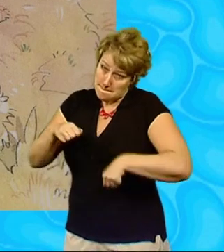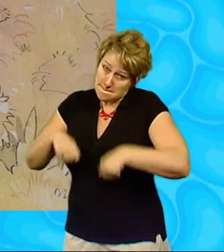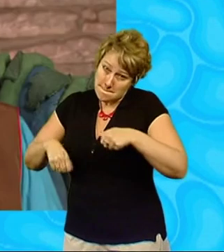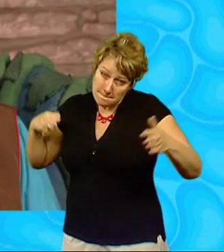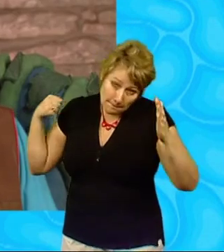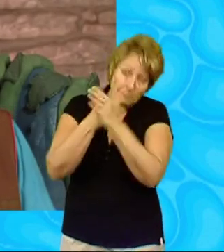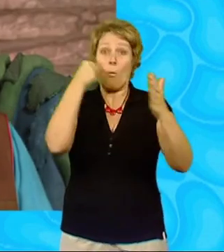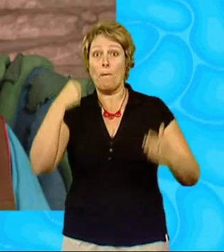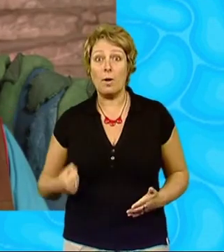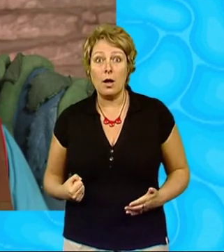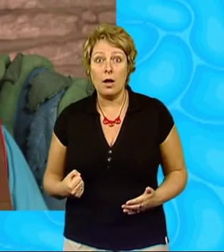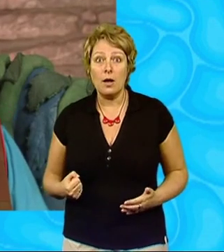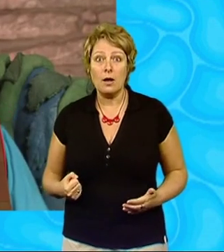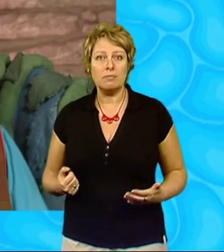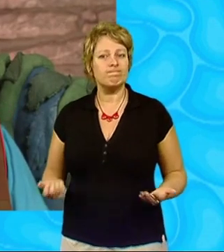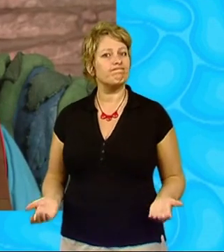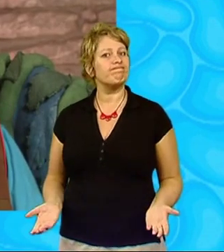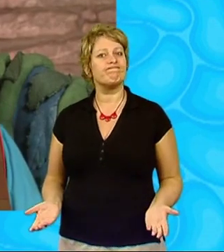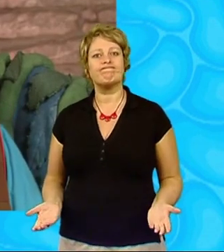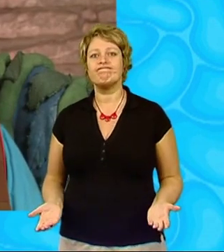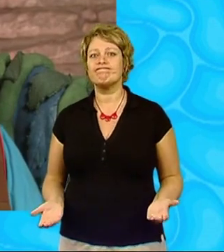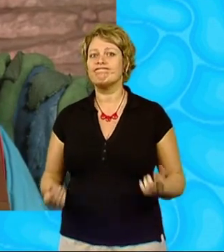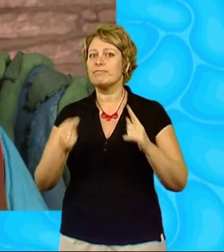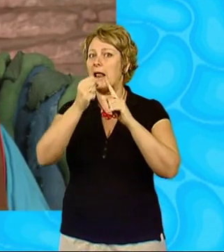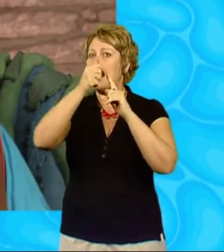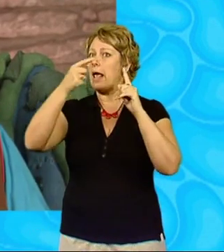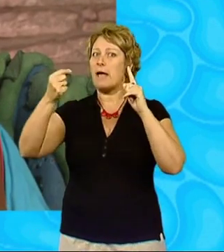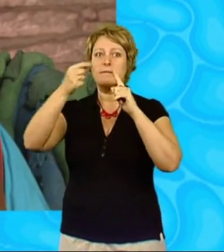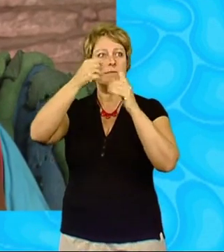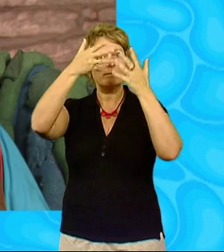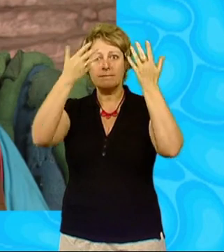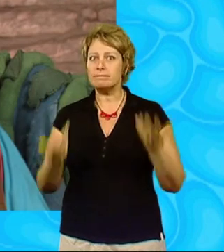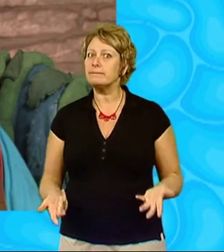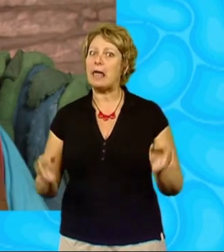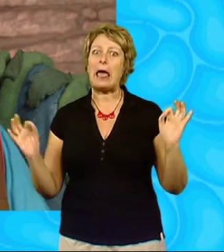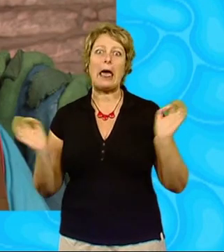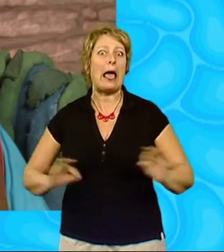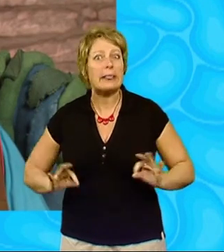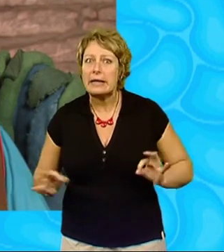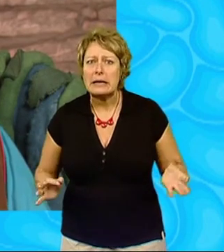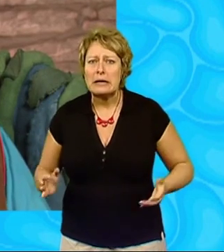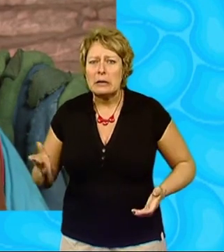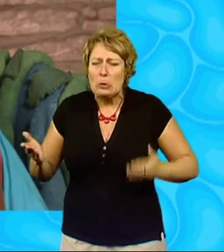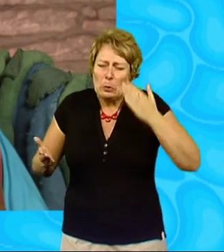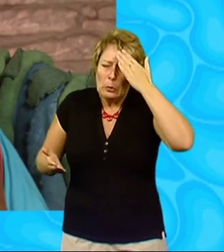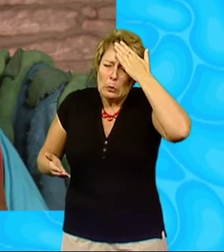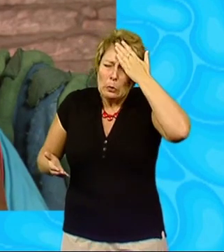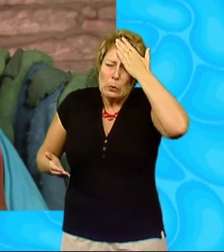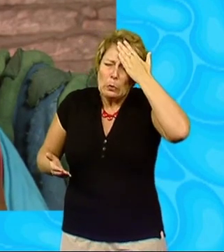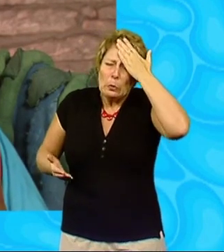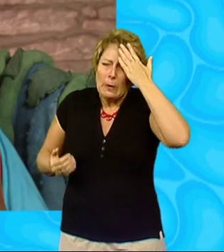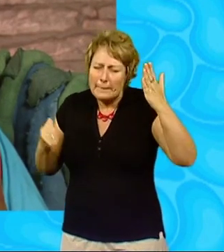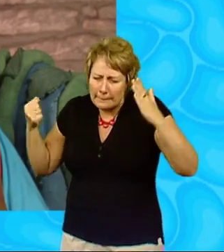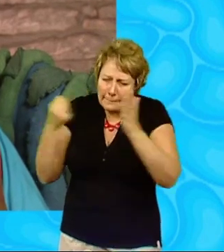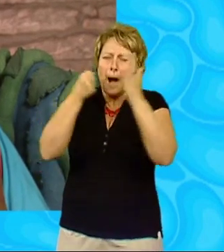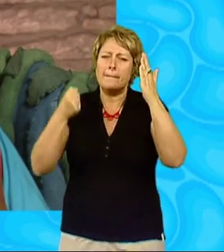could. But it was no good. The leaves still didn't fall. My head hurts,